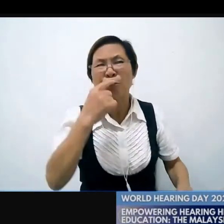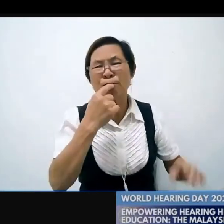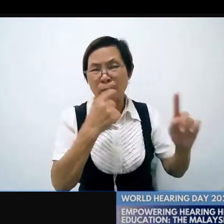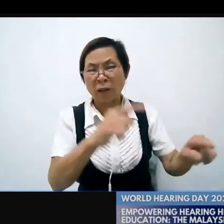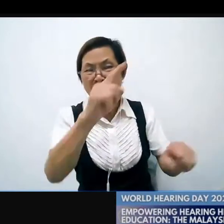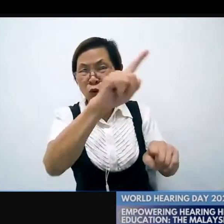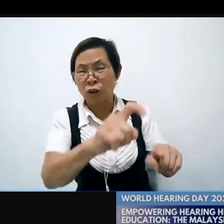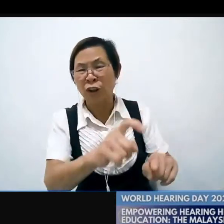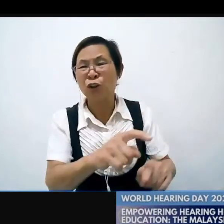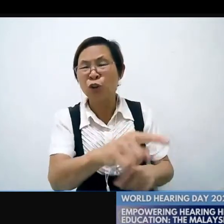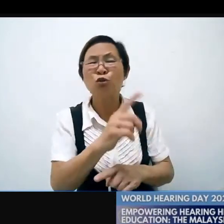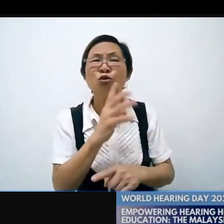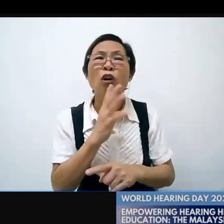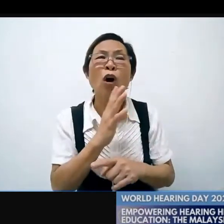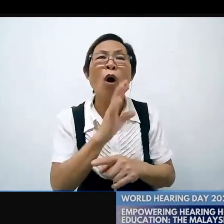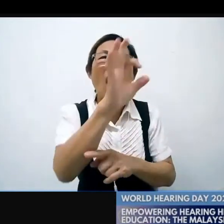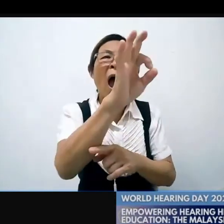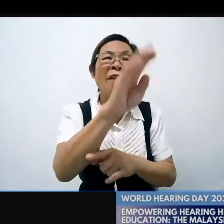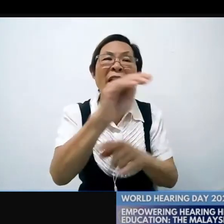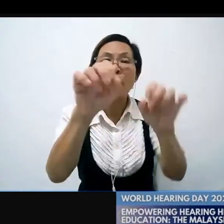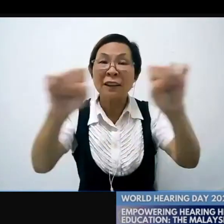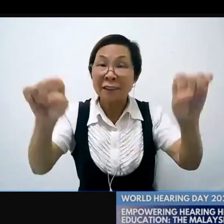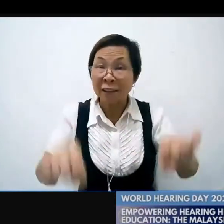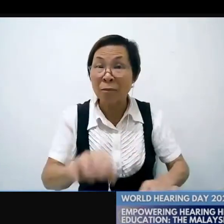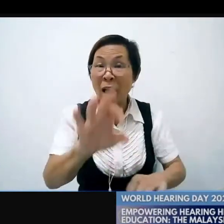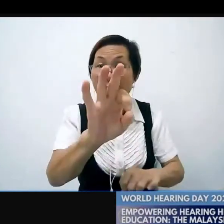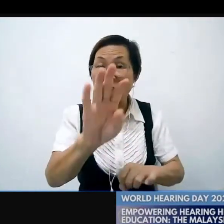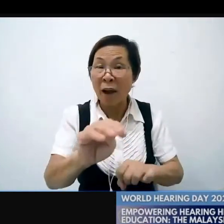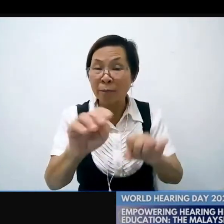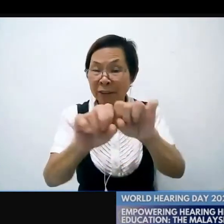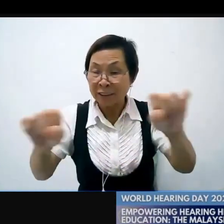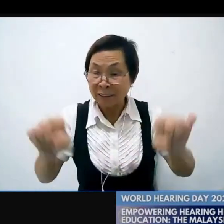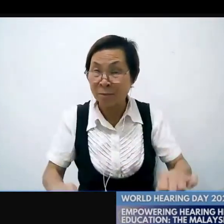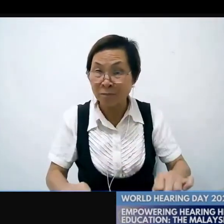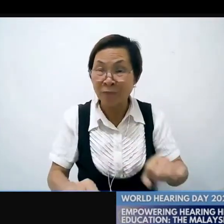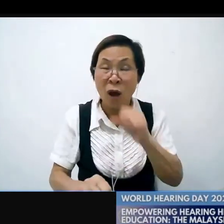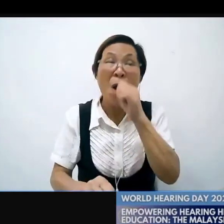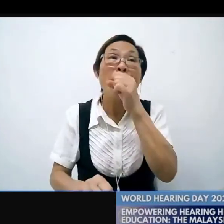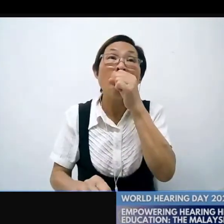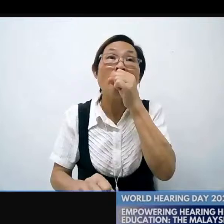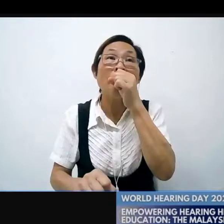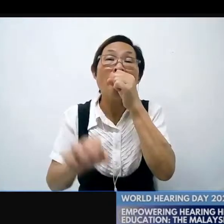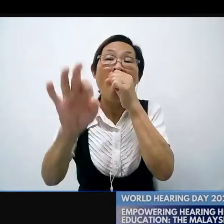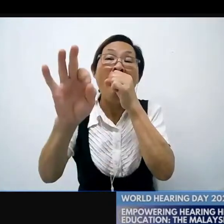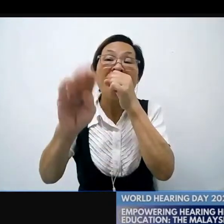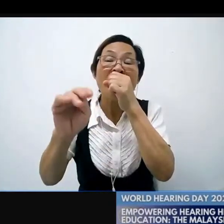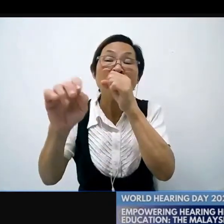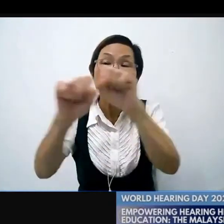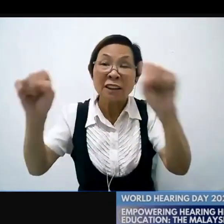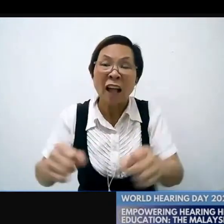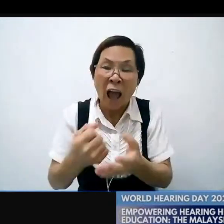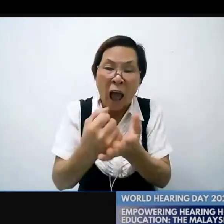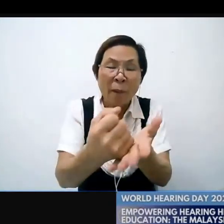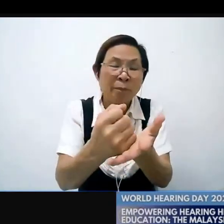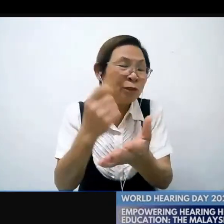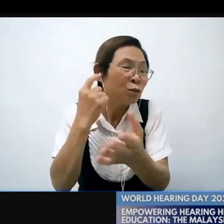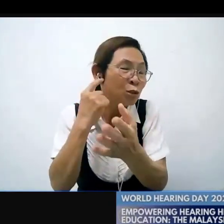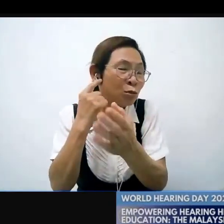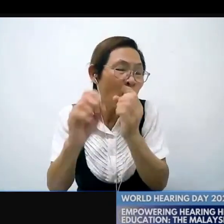mentioned about the FM system, right? FM system may help the student with hearing